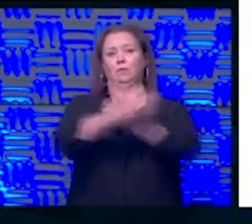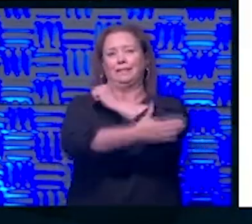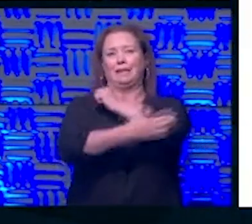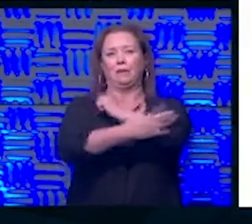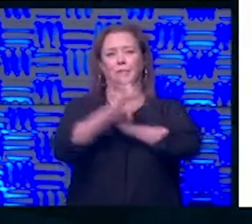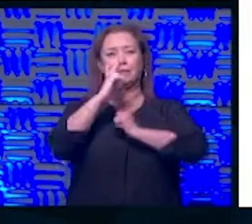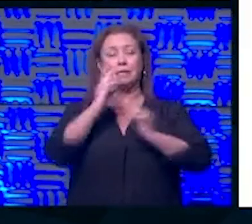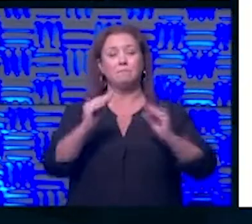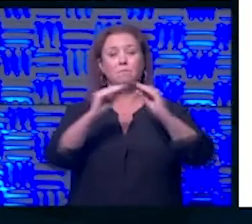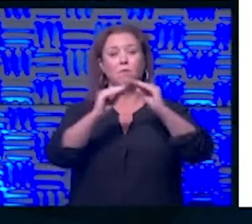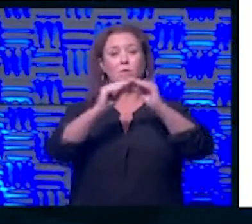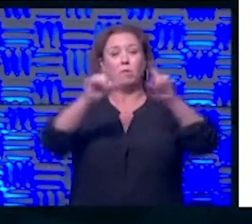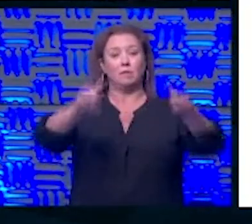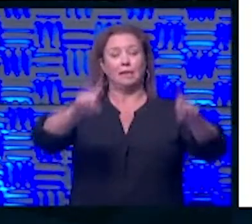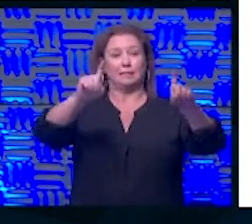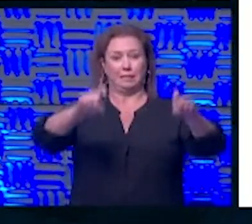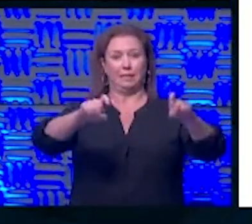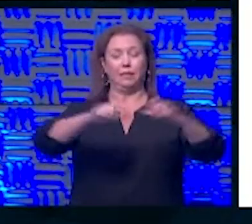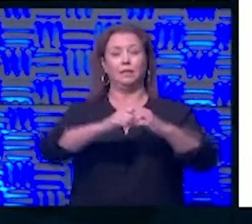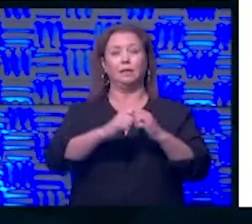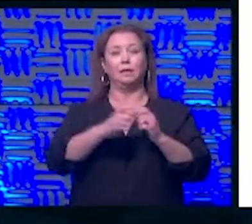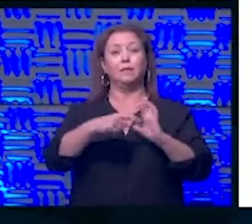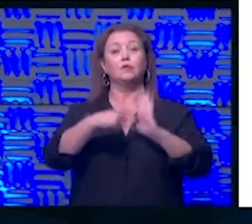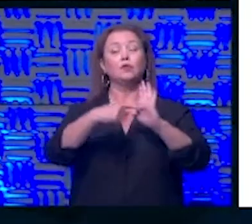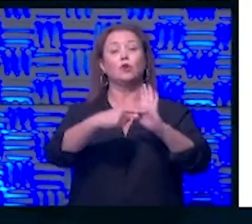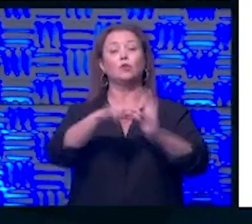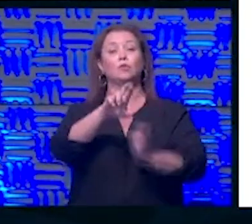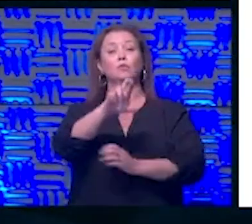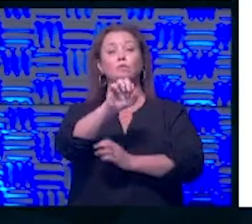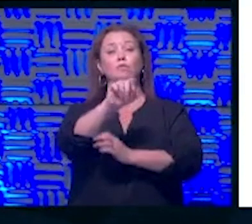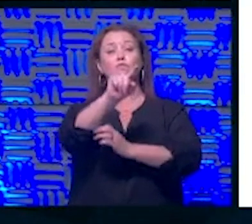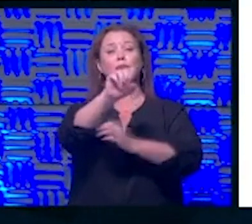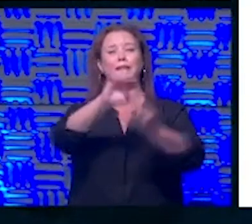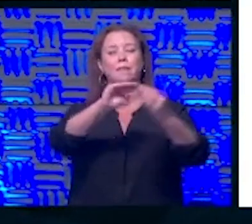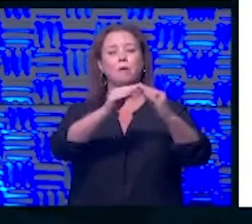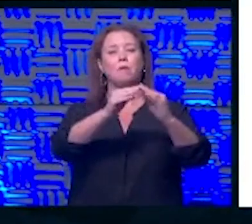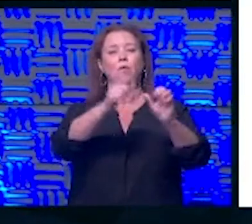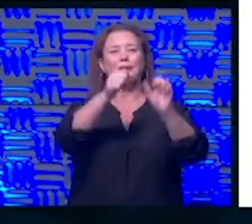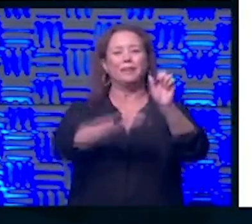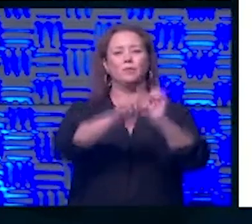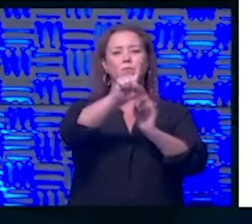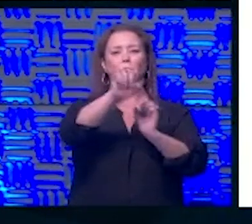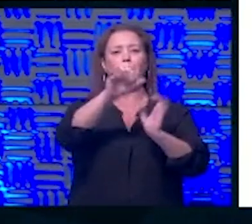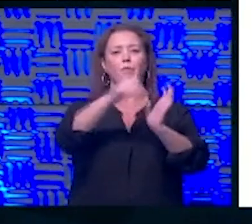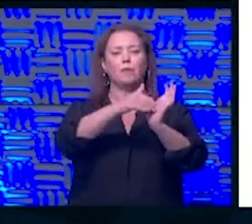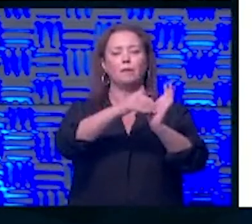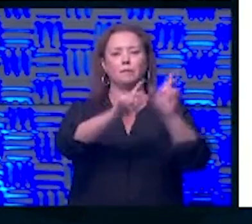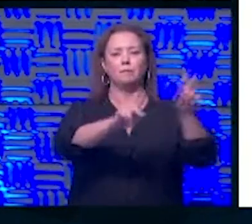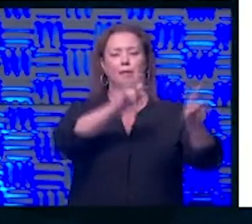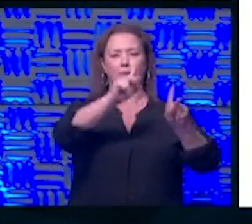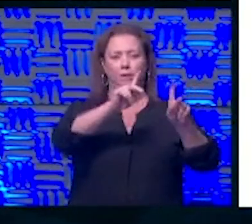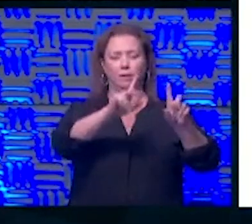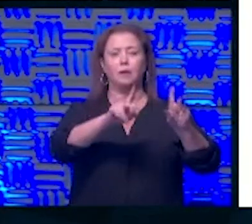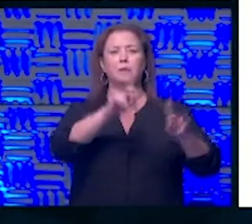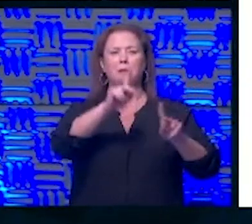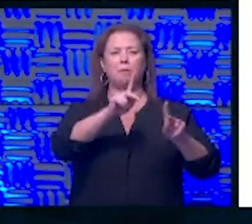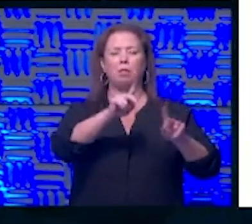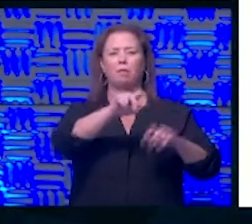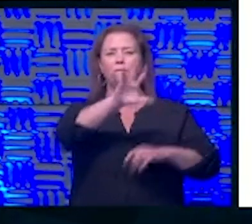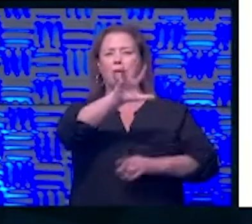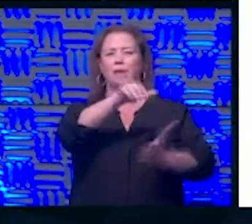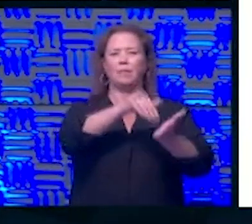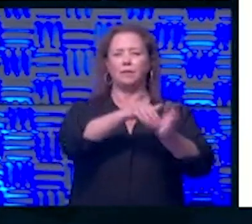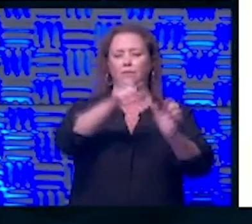more and more testing. The next one, this one here, shows the rate of testing per 100,000 people. Everybody's getting it up past 5,000